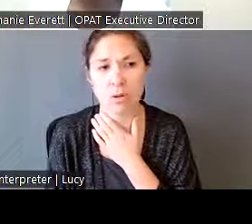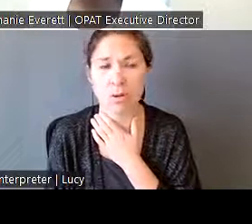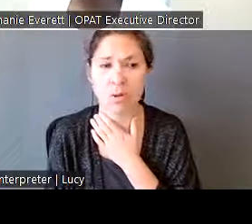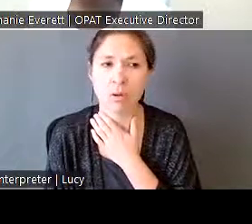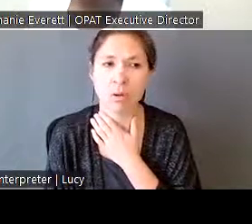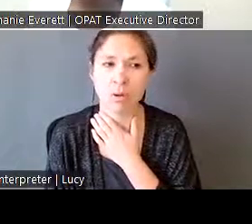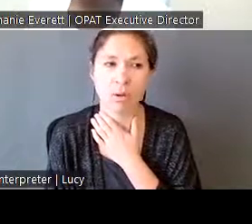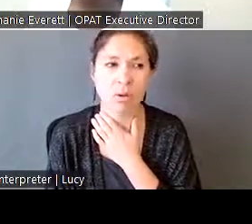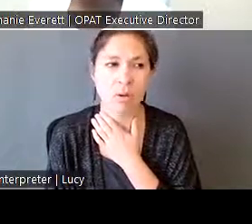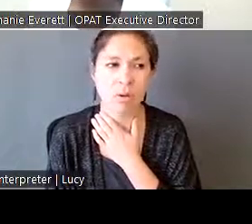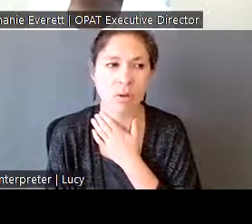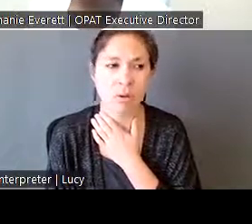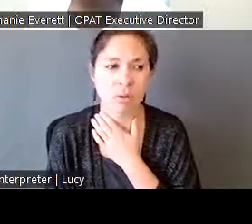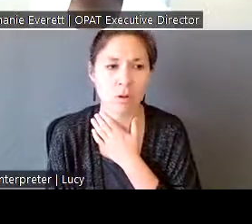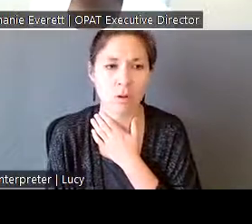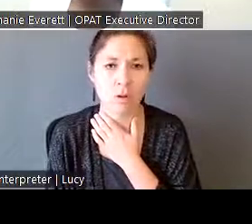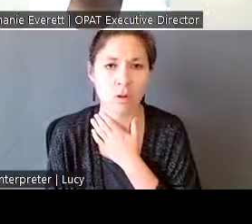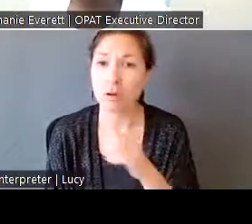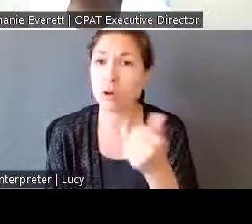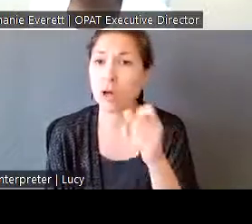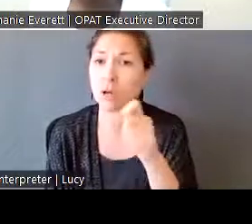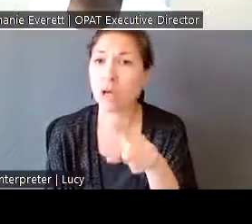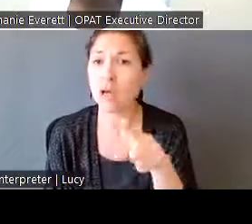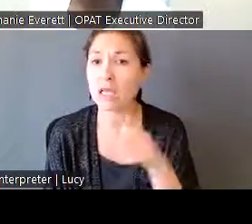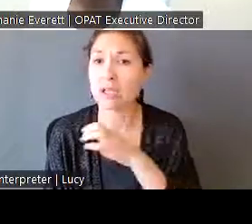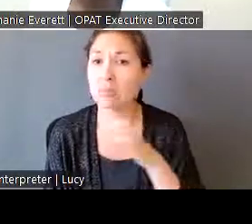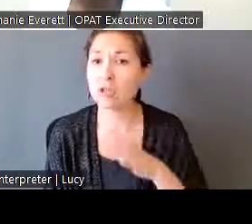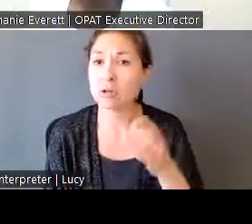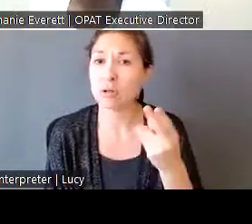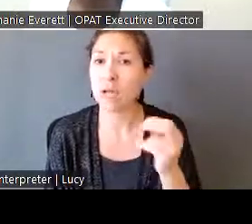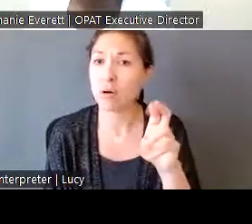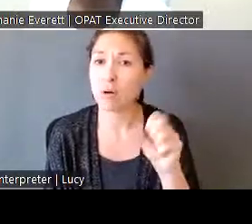Commissioner Judge Harris, do you have any thoughts?